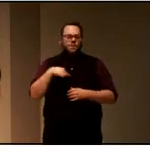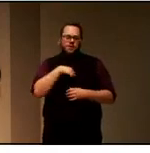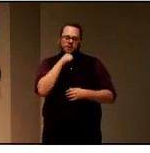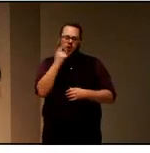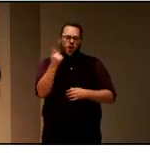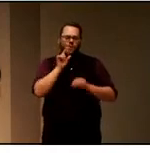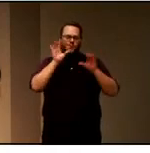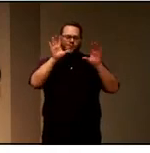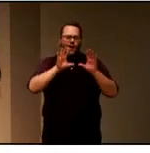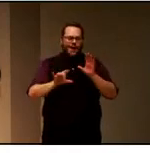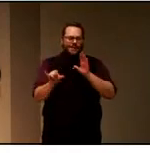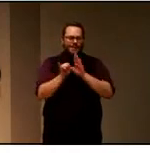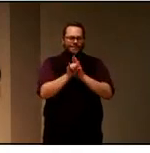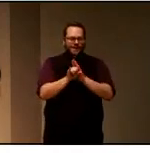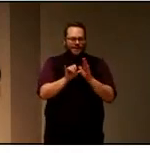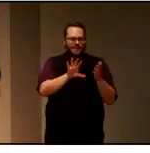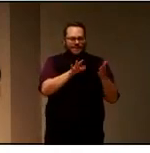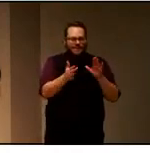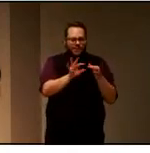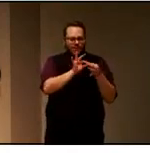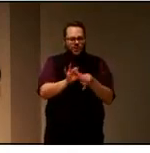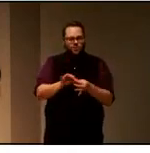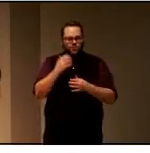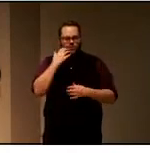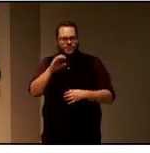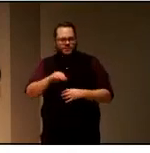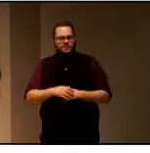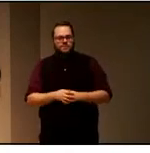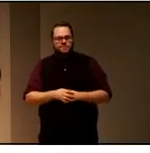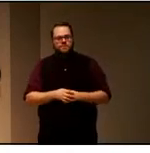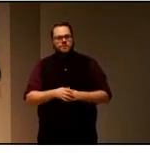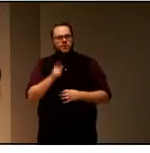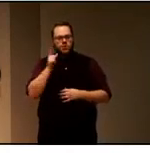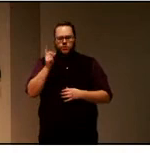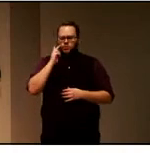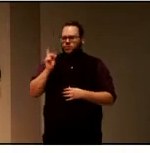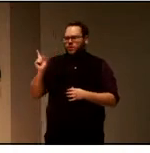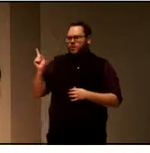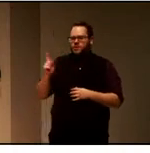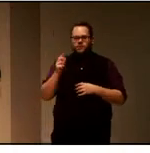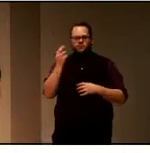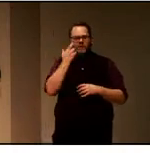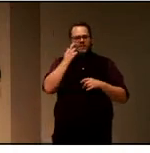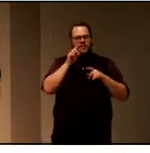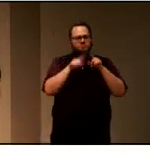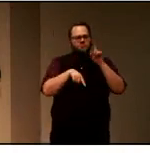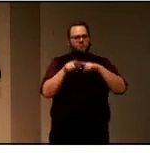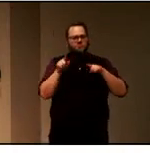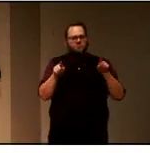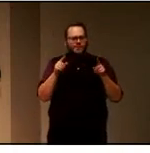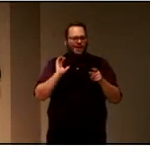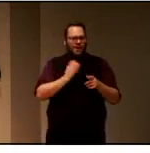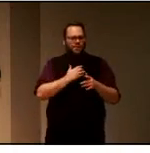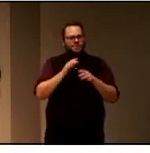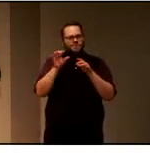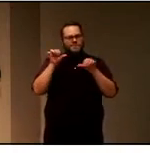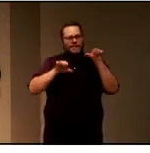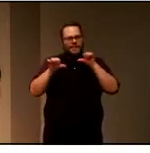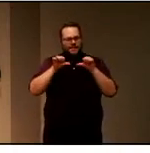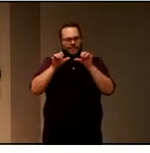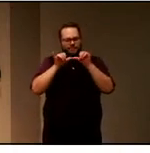deaths related to heat, because as you saw, there can be different reasons that we don't pick up in our scientific measures.